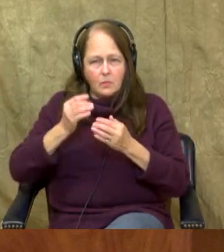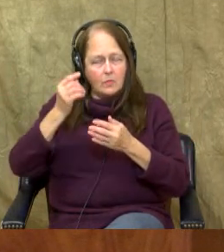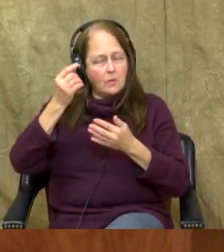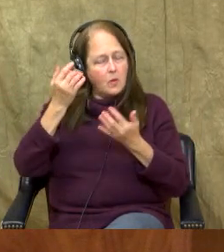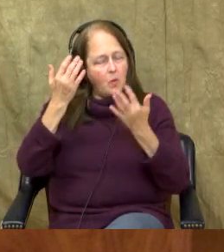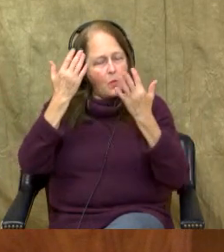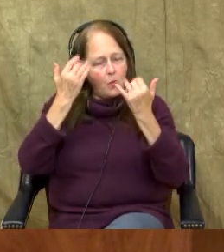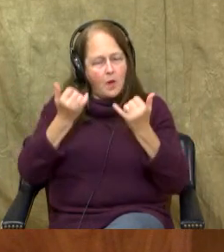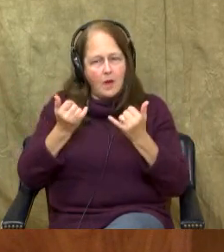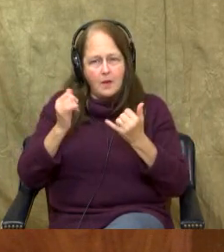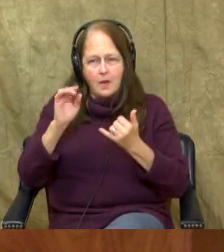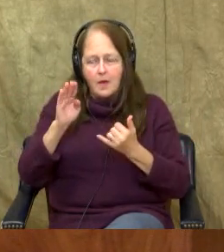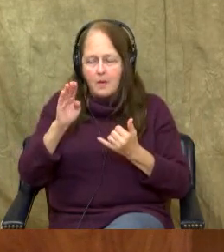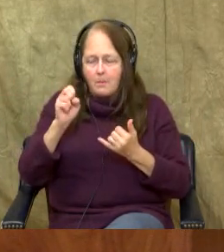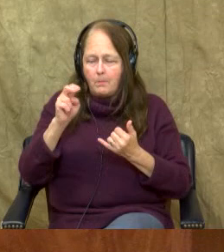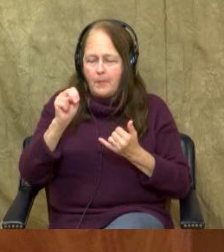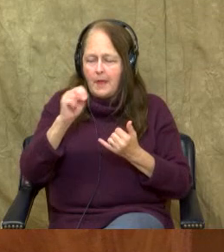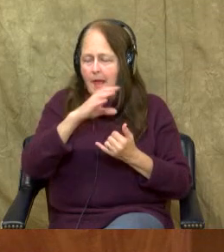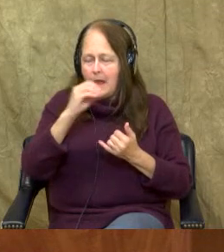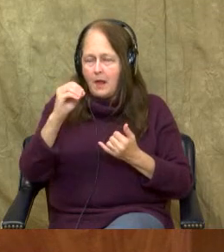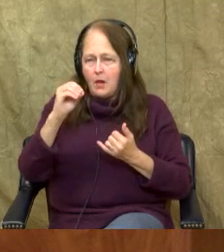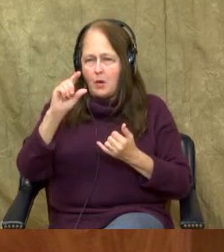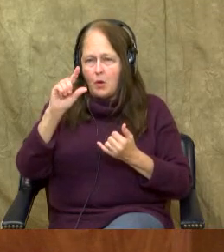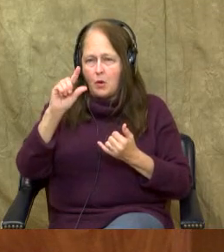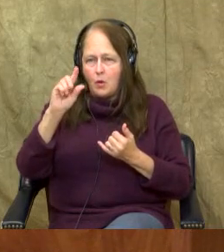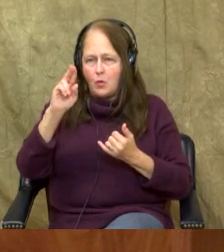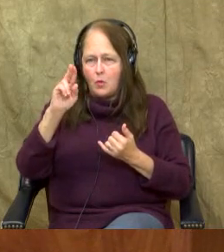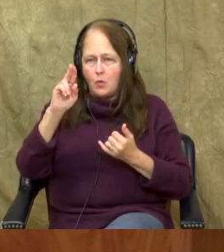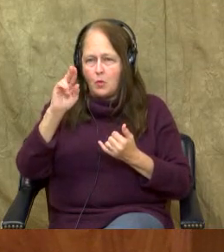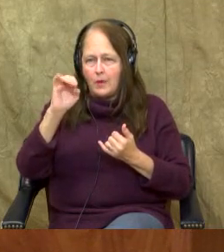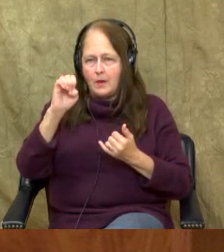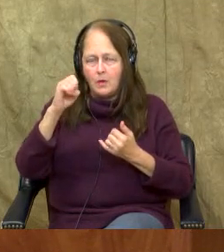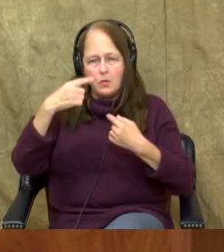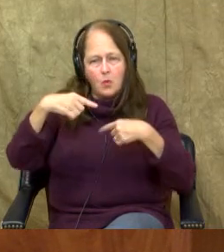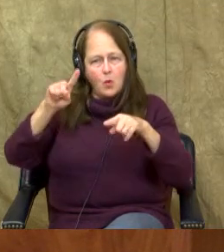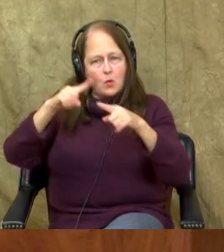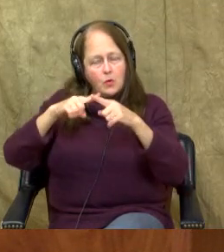Why can't Ben and Louie go inside and get ready for bed?